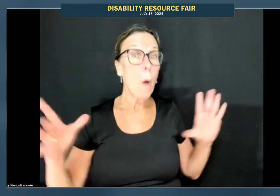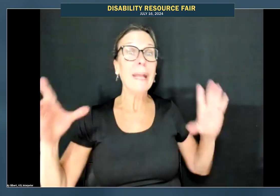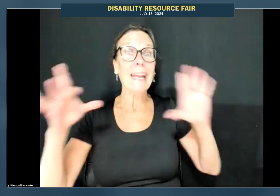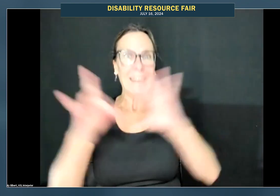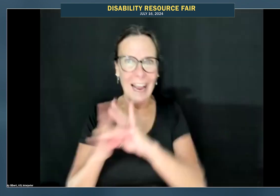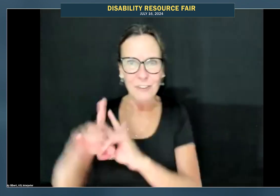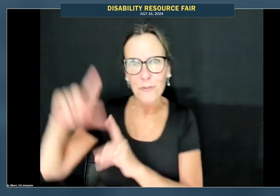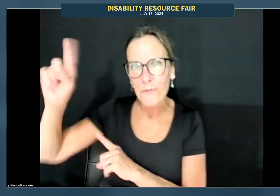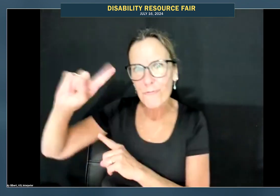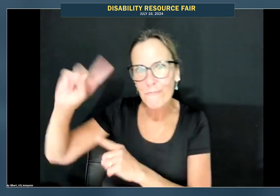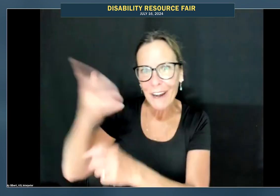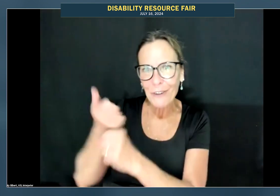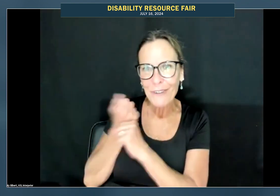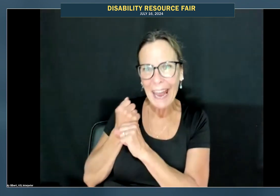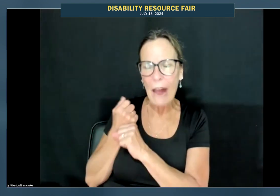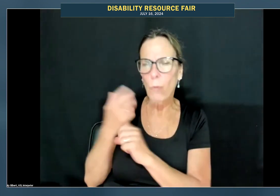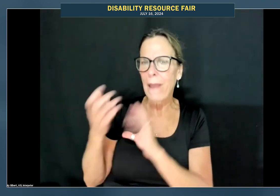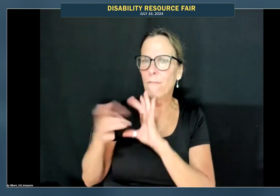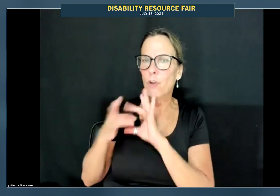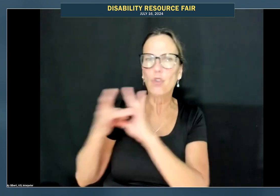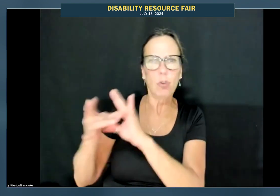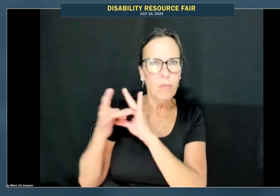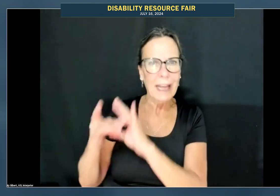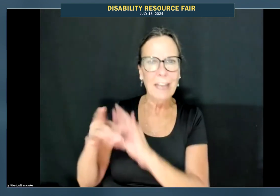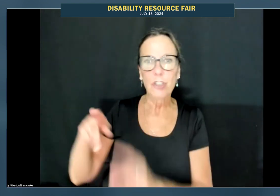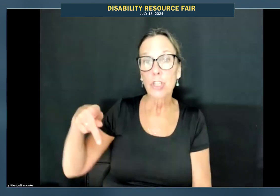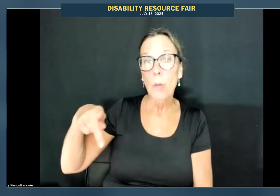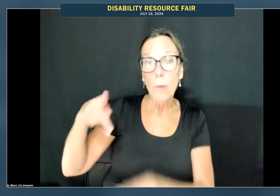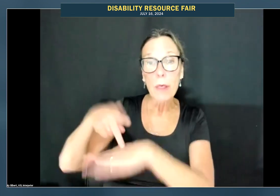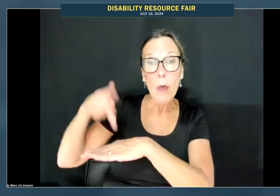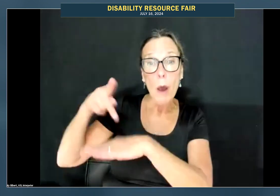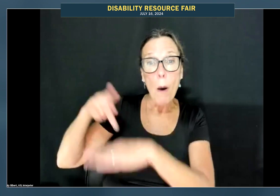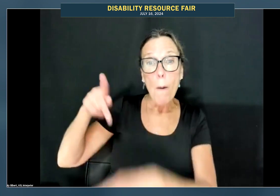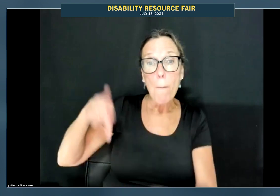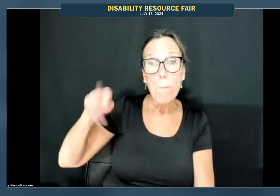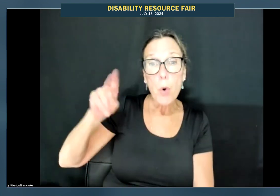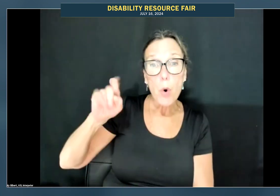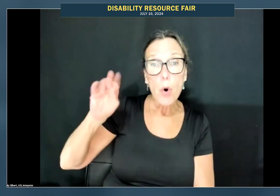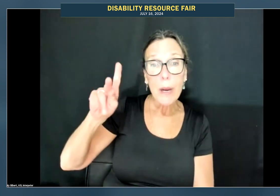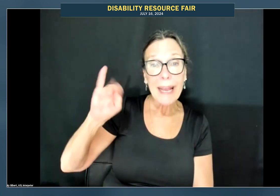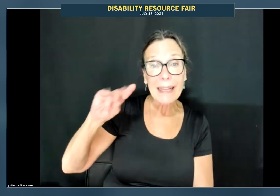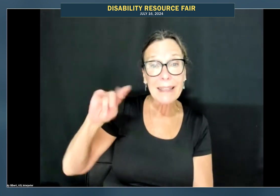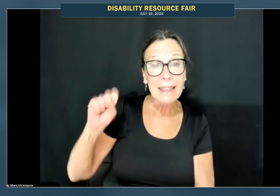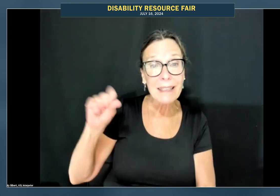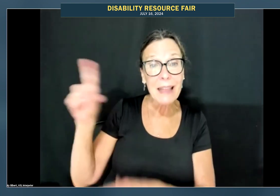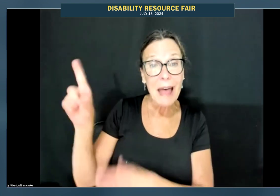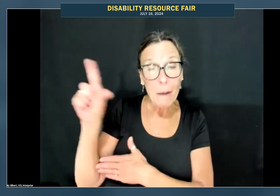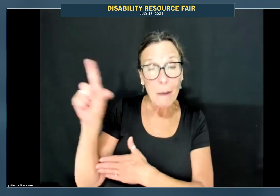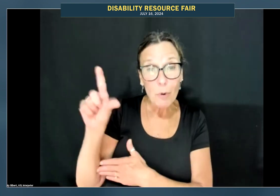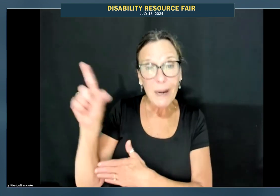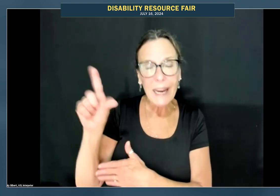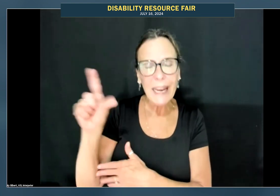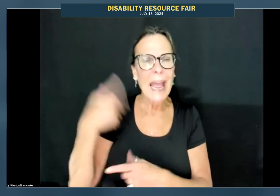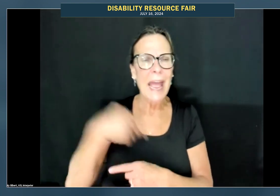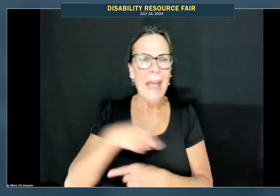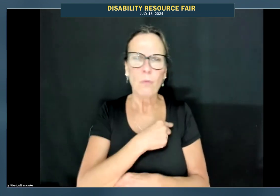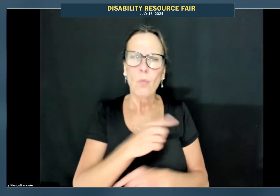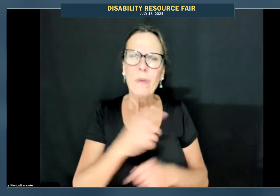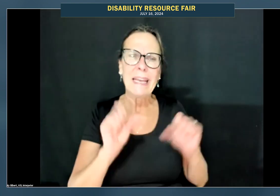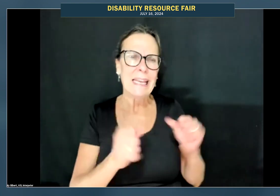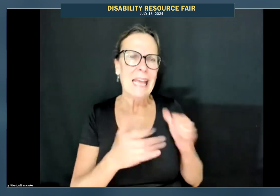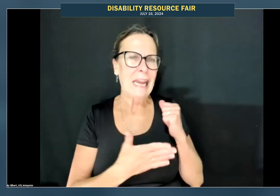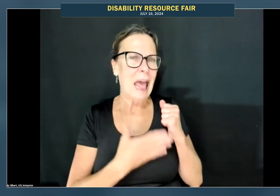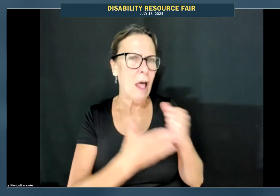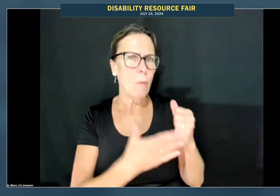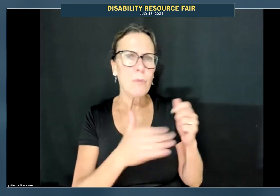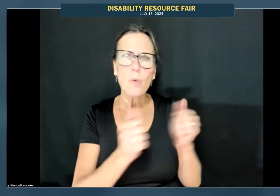good working relationship with Perkins Library, and we can help you